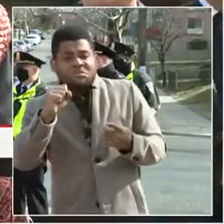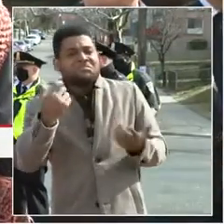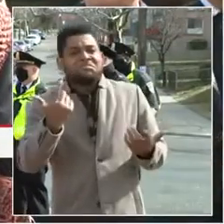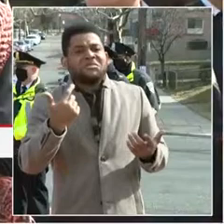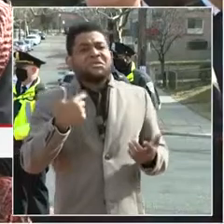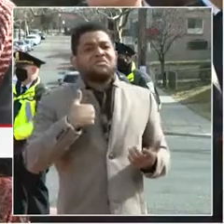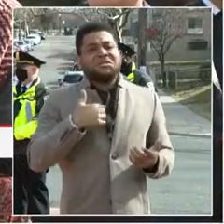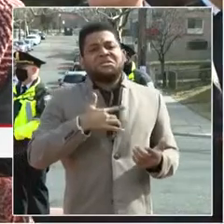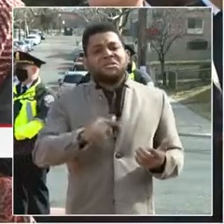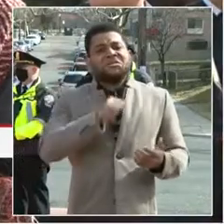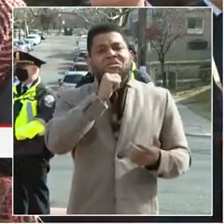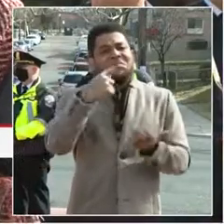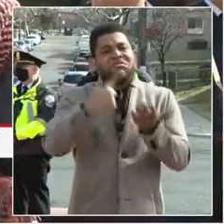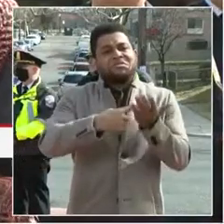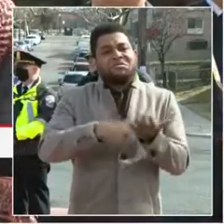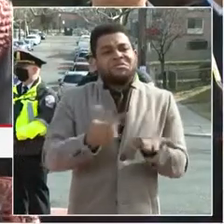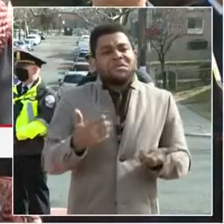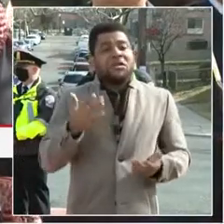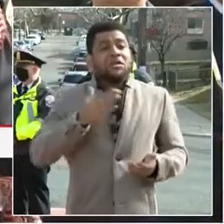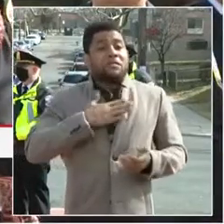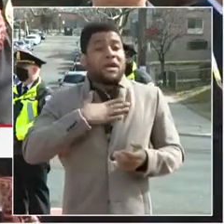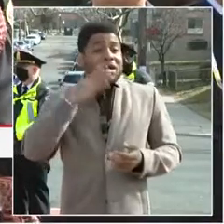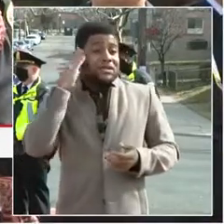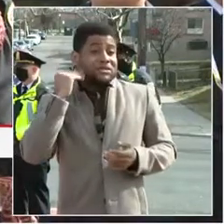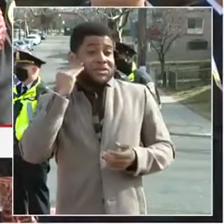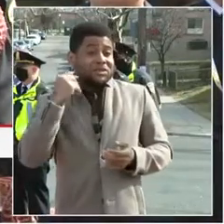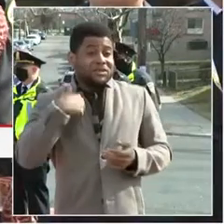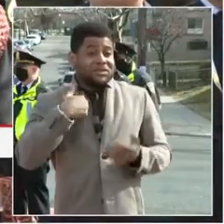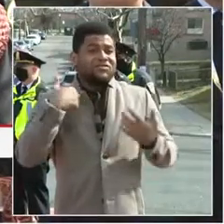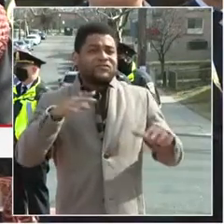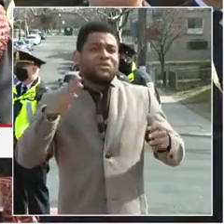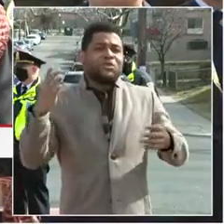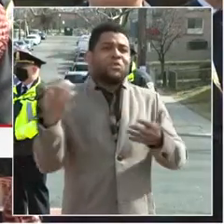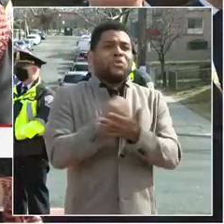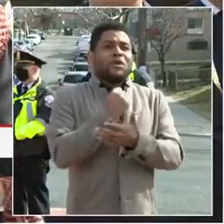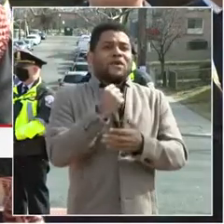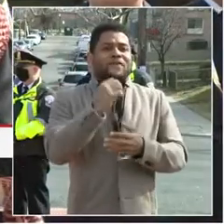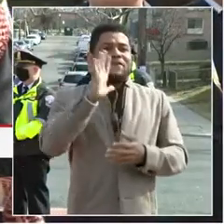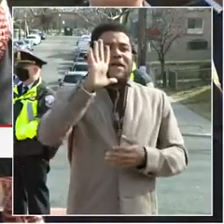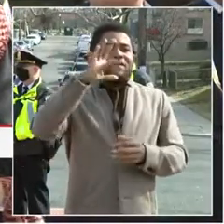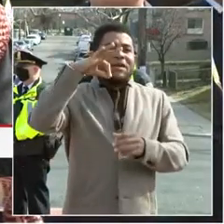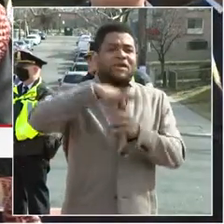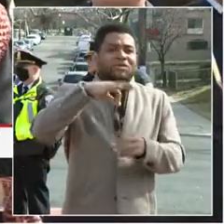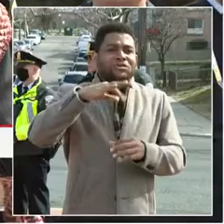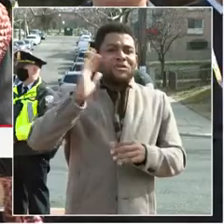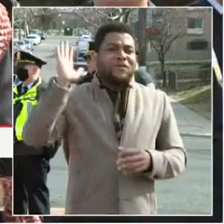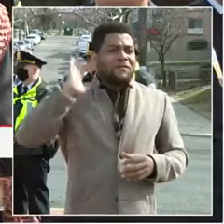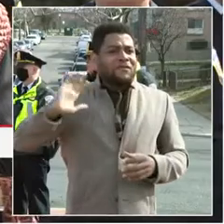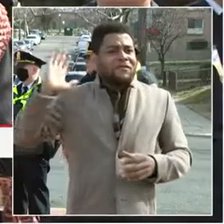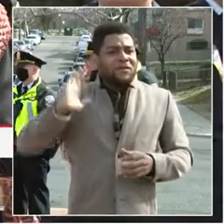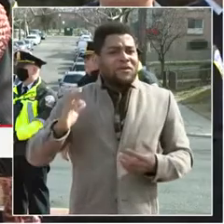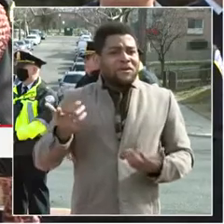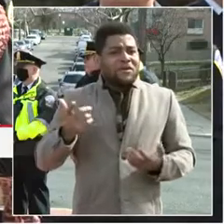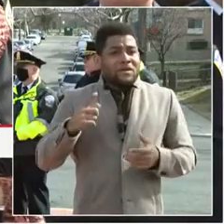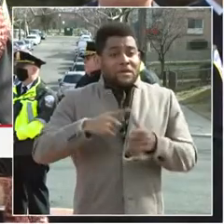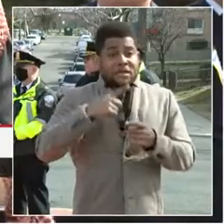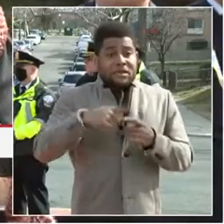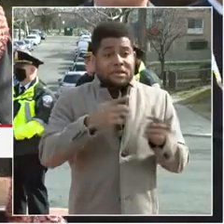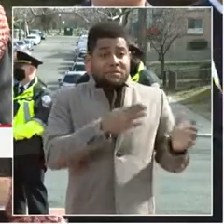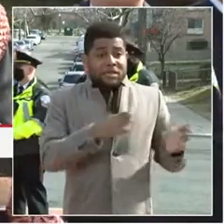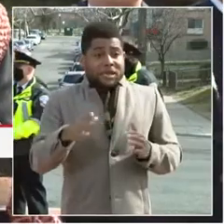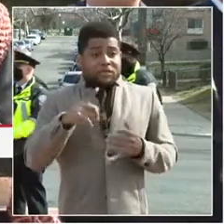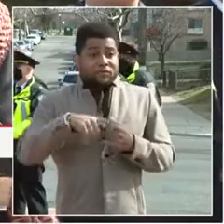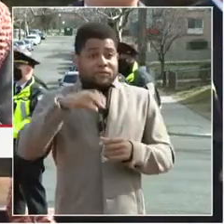because it's my experience, having won 5 elections and going into a third one for